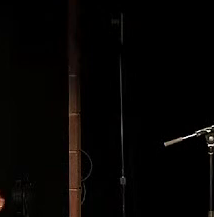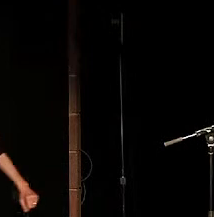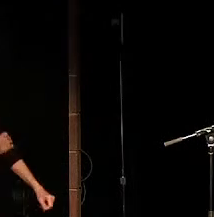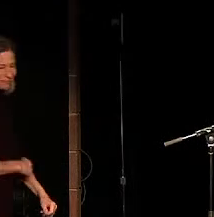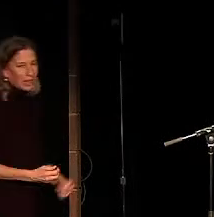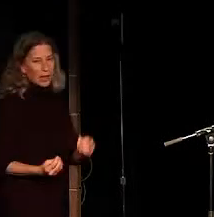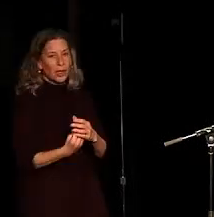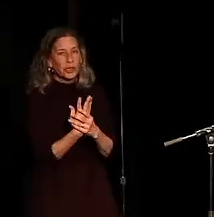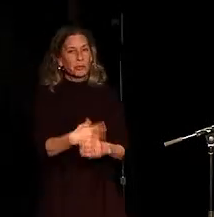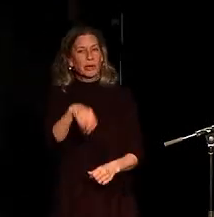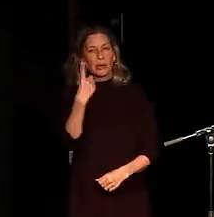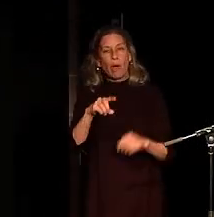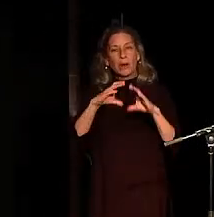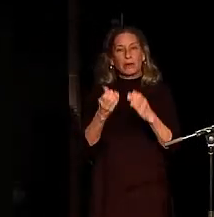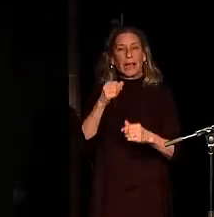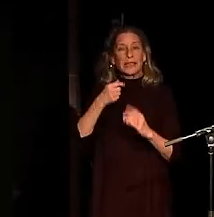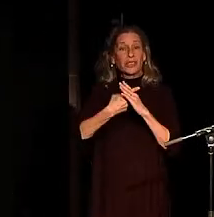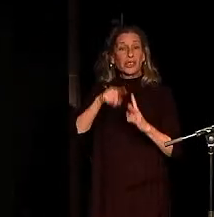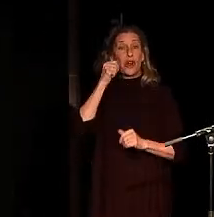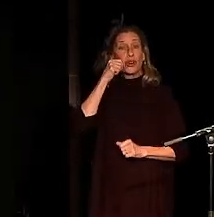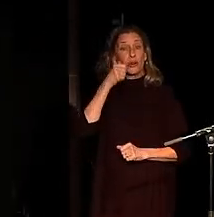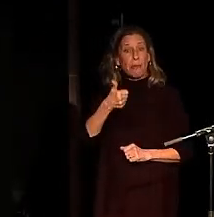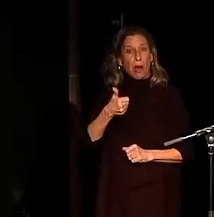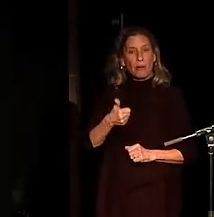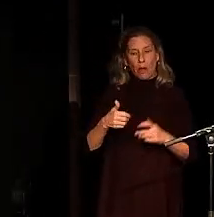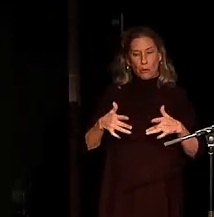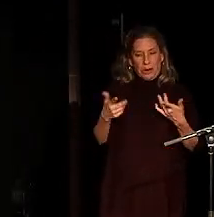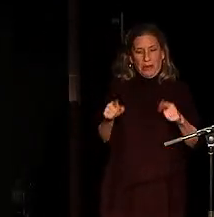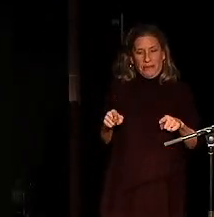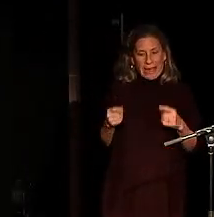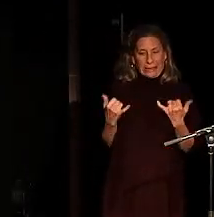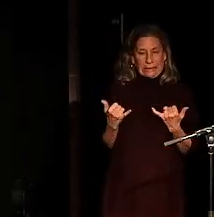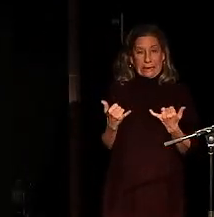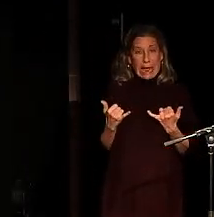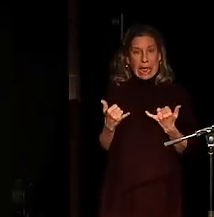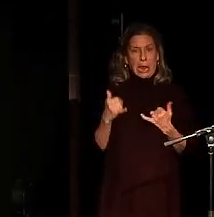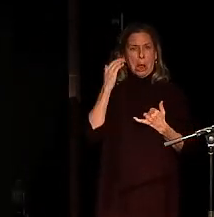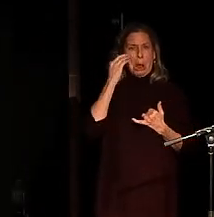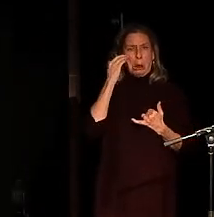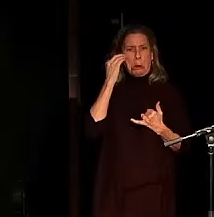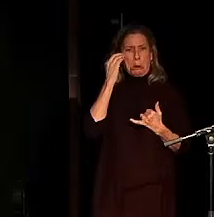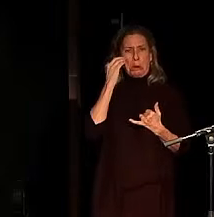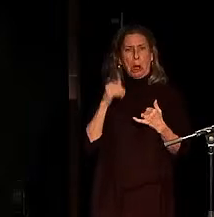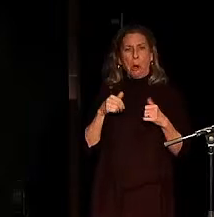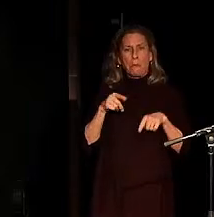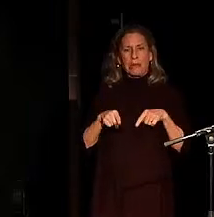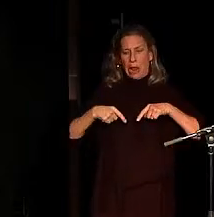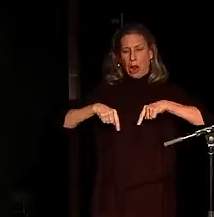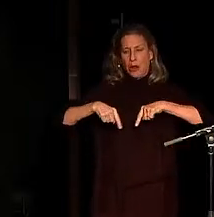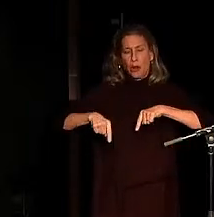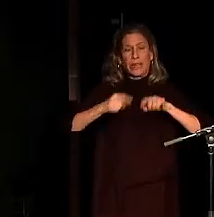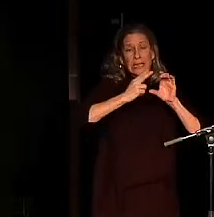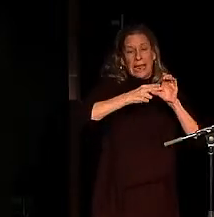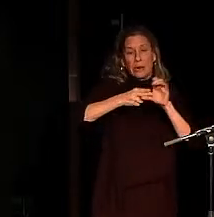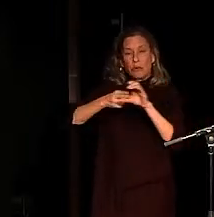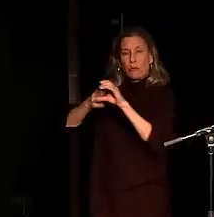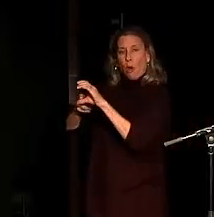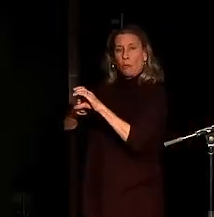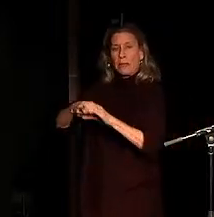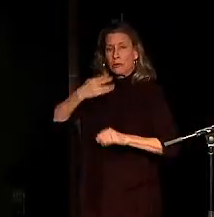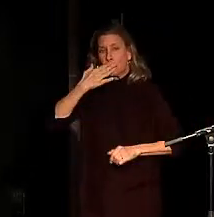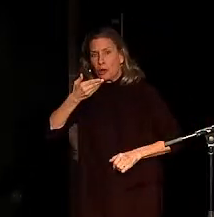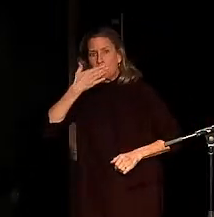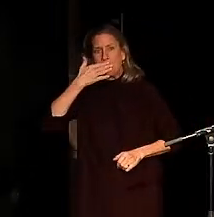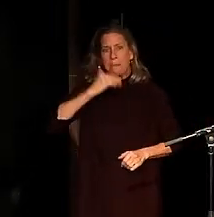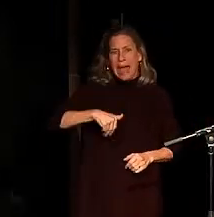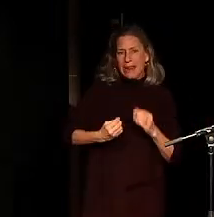spring one classes start tomorrow here. We're doing this event today. So you know what everyone is anxious about. How is enrollment looking for